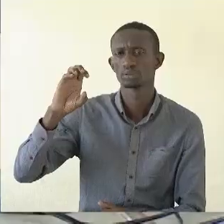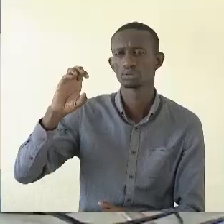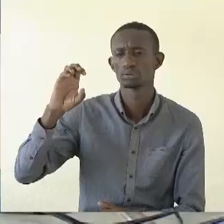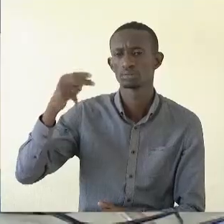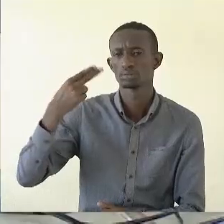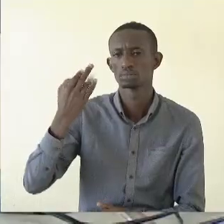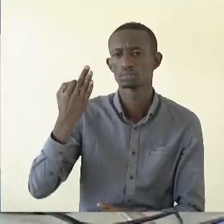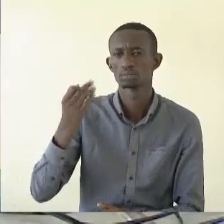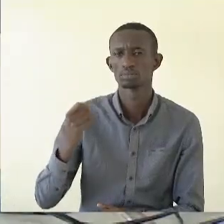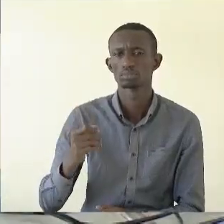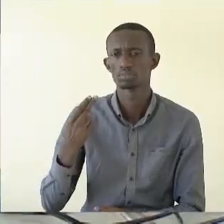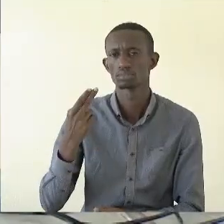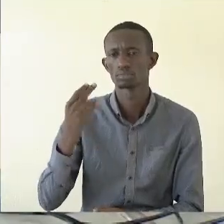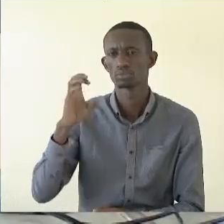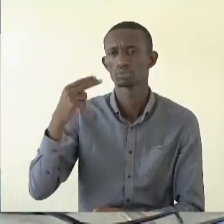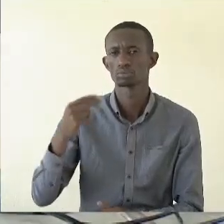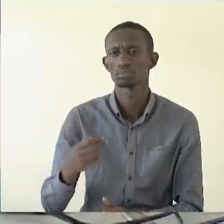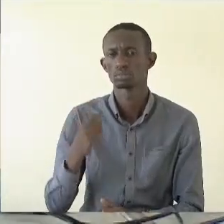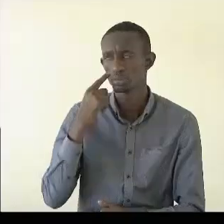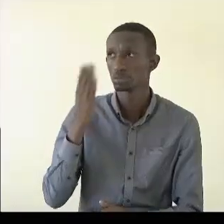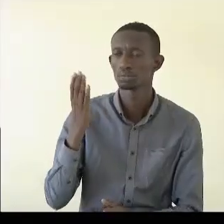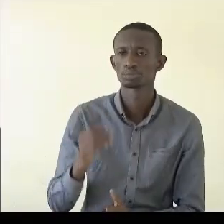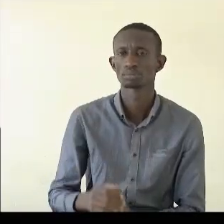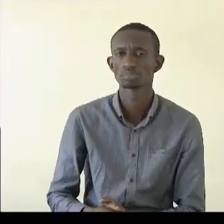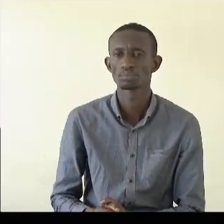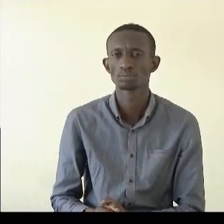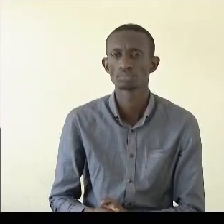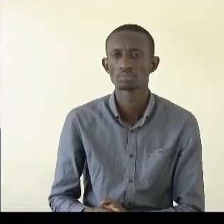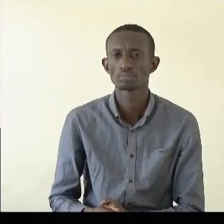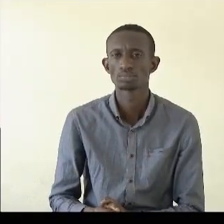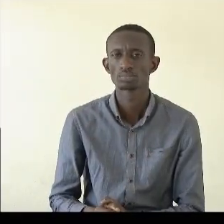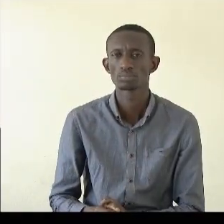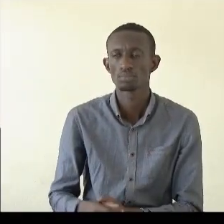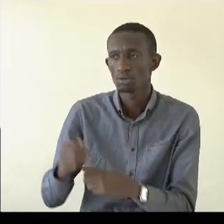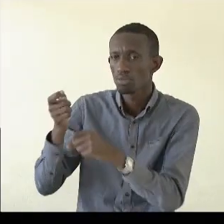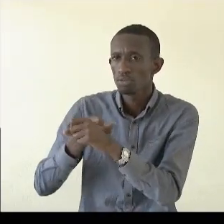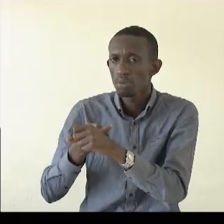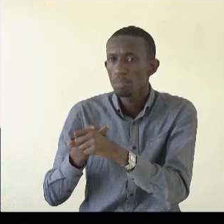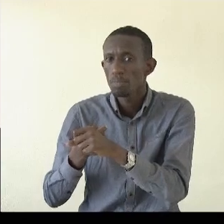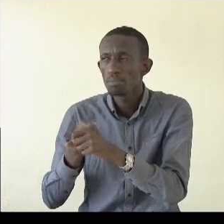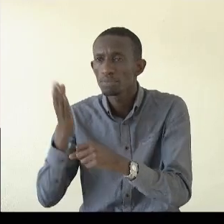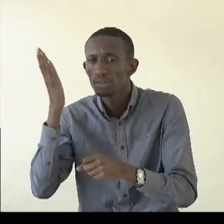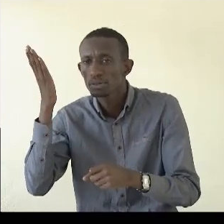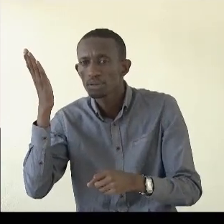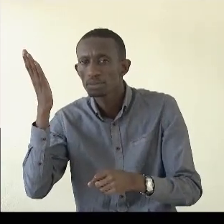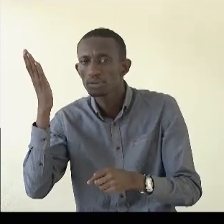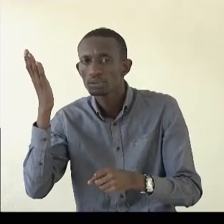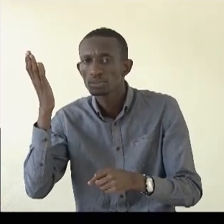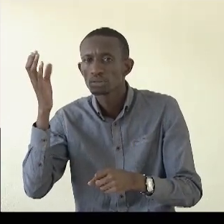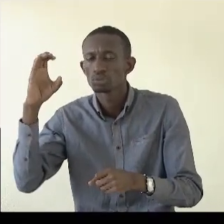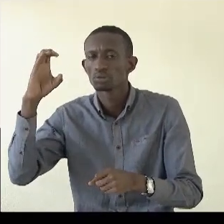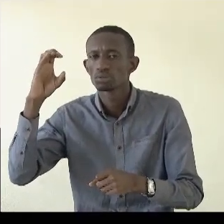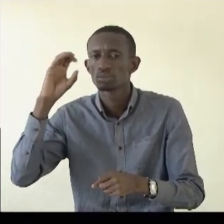Two substituents. Look at this one here. We said from this, we had this one over